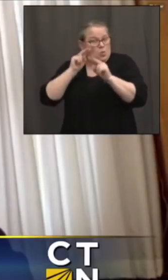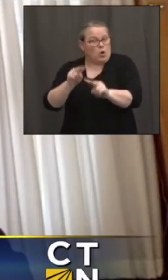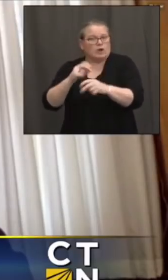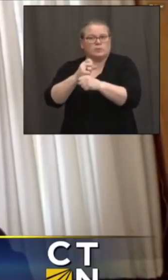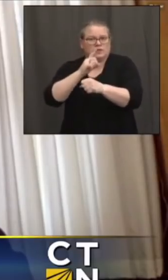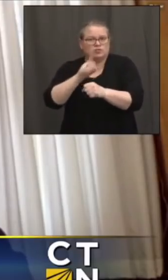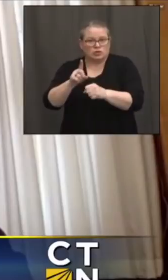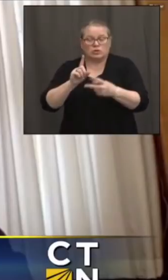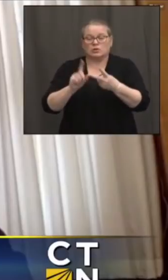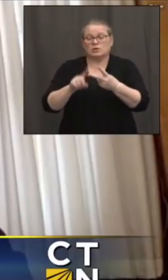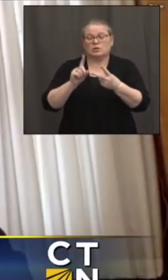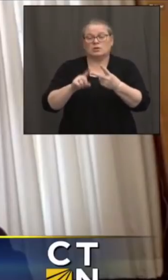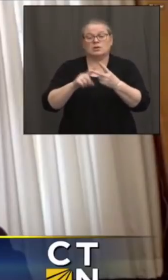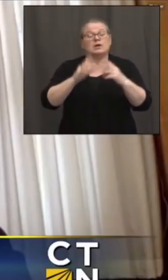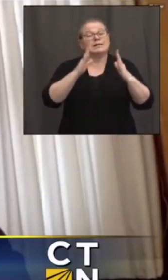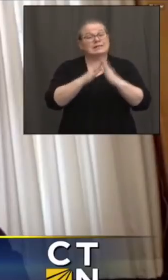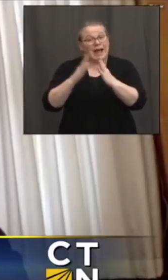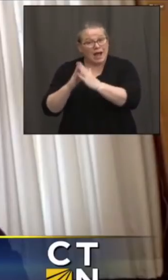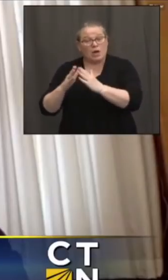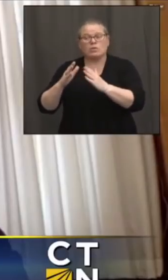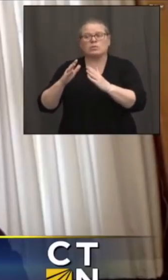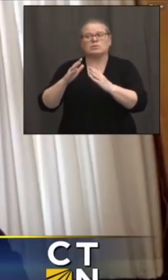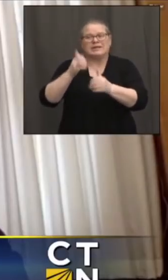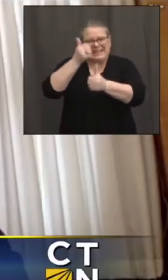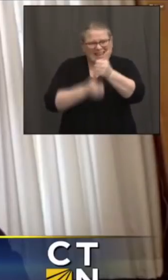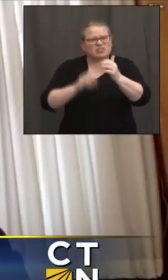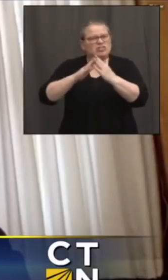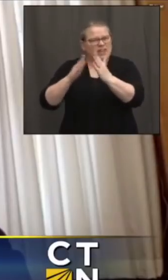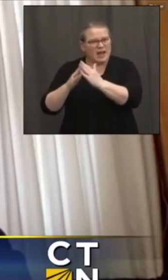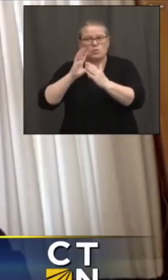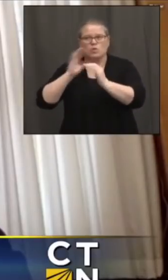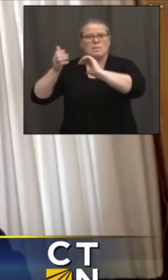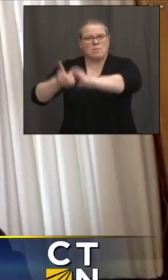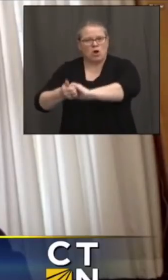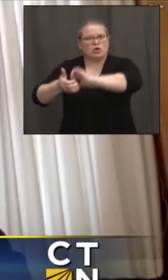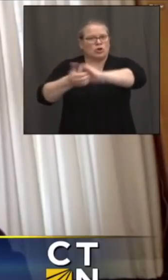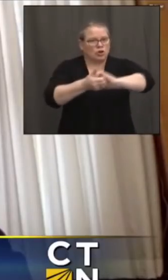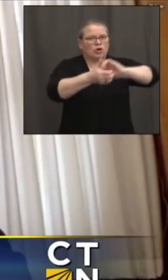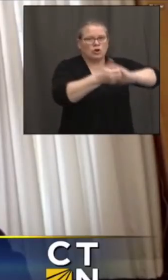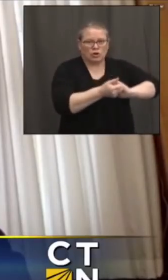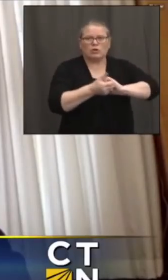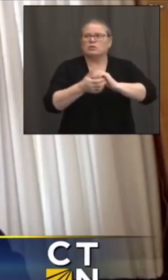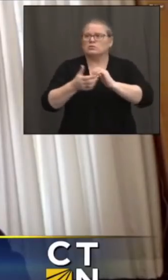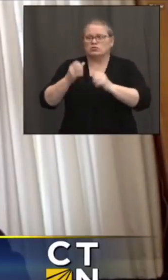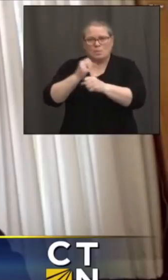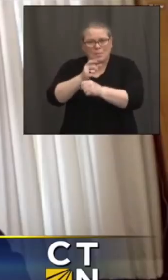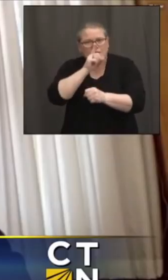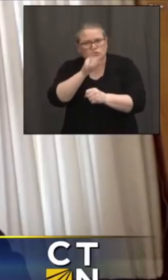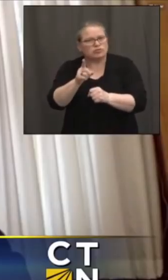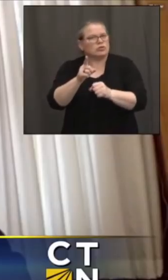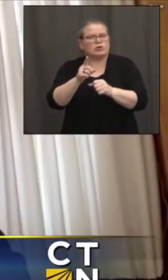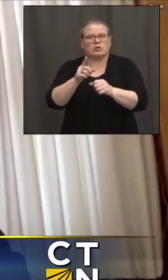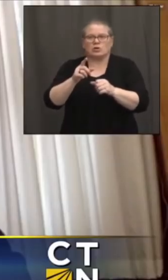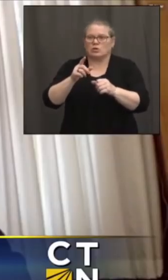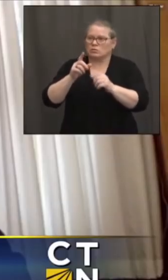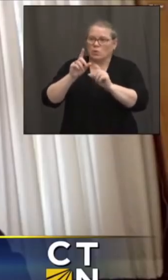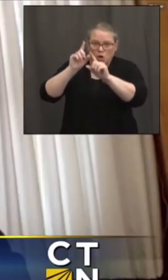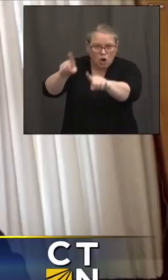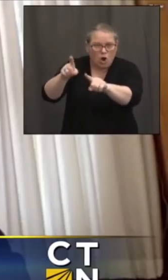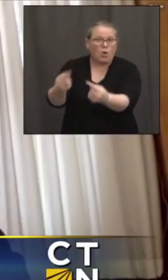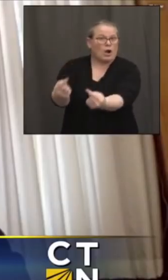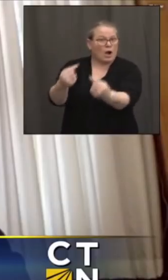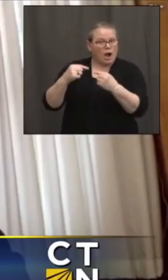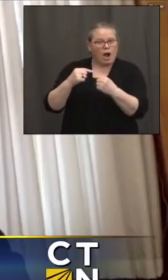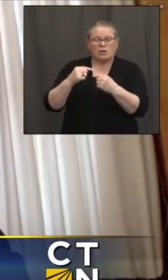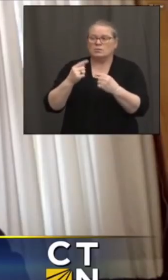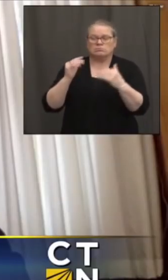is a town-by-town, city-by-city effort that we're partnering with our local municipalities, local health departments, all the providers, all the community